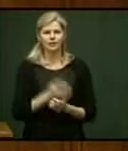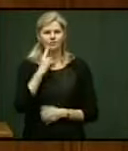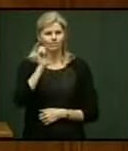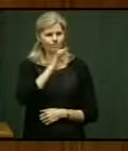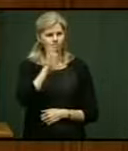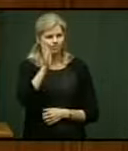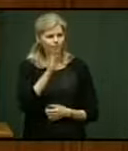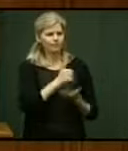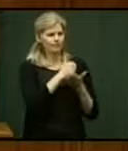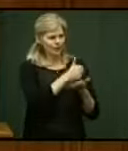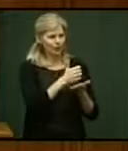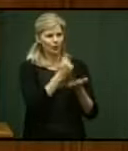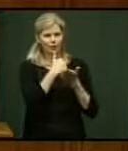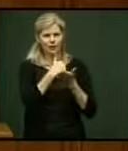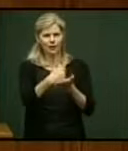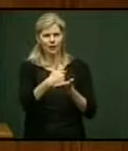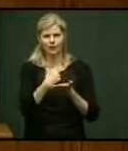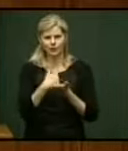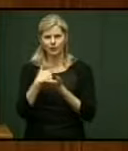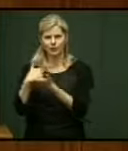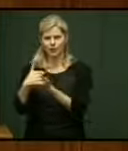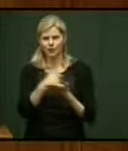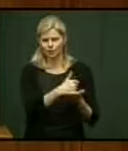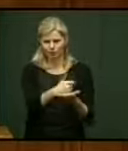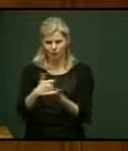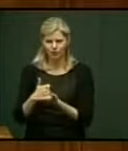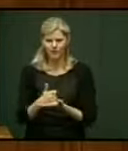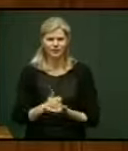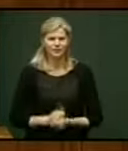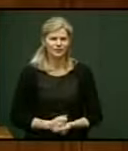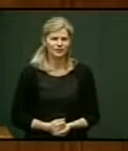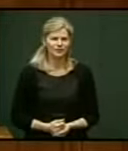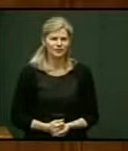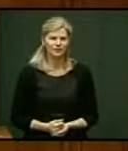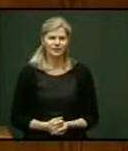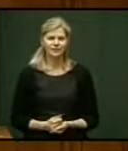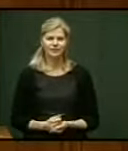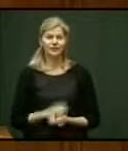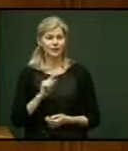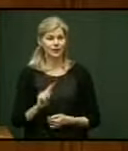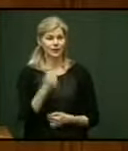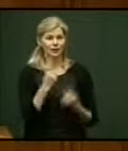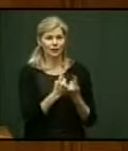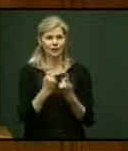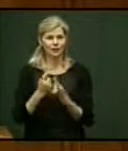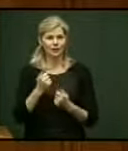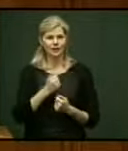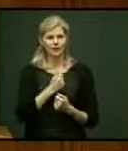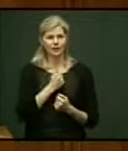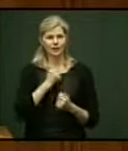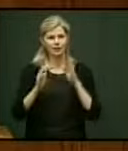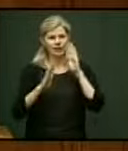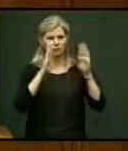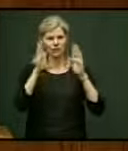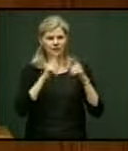Tanakoto, Tanakoto, Tanatato, Katoa. Tamea tuatahi, namihi,